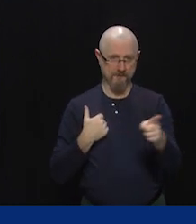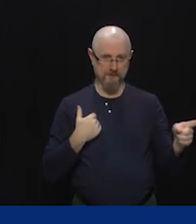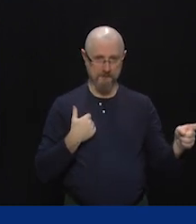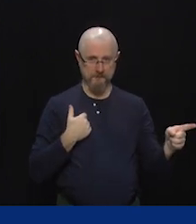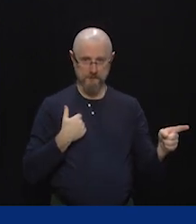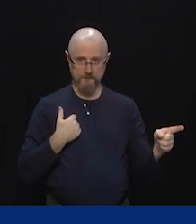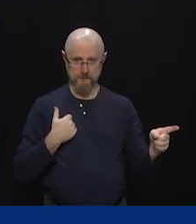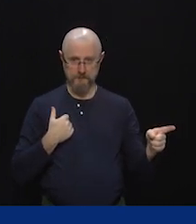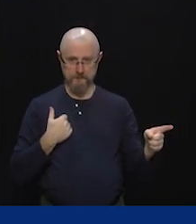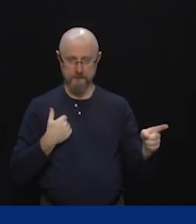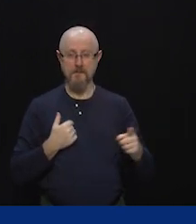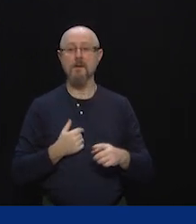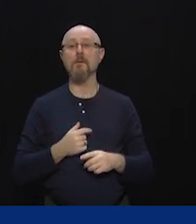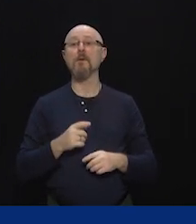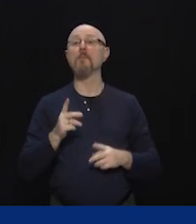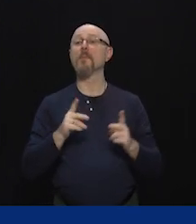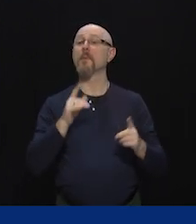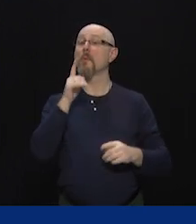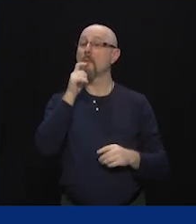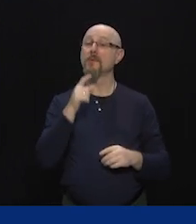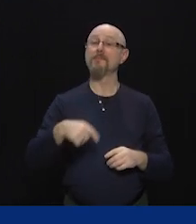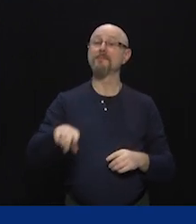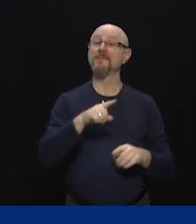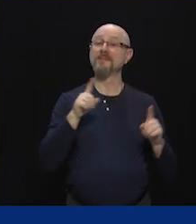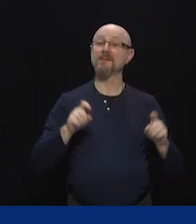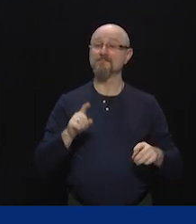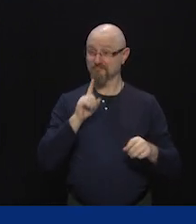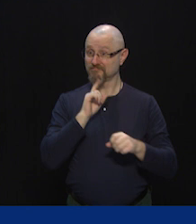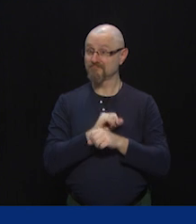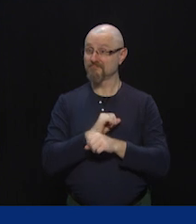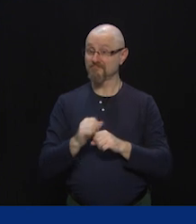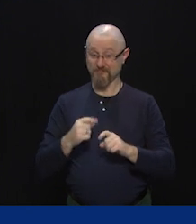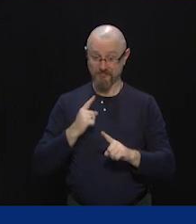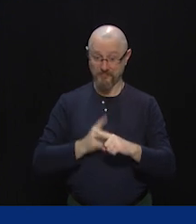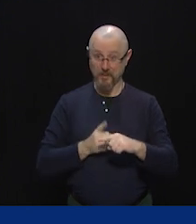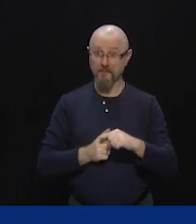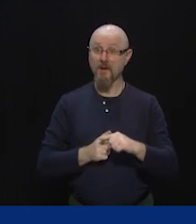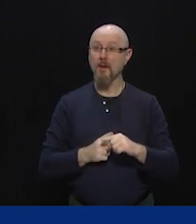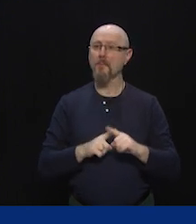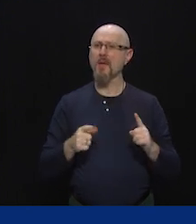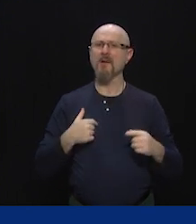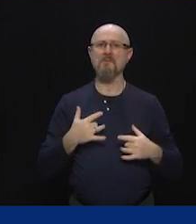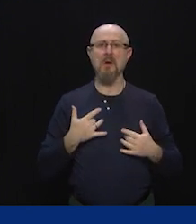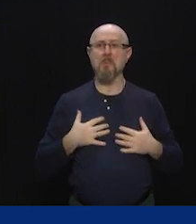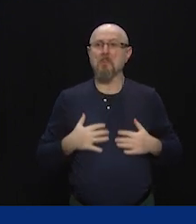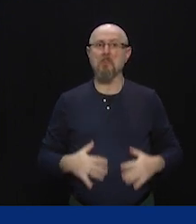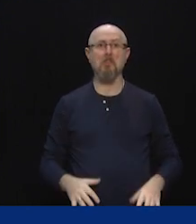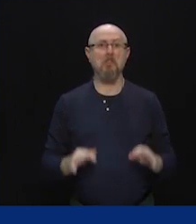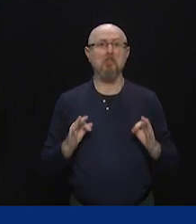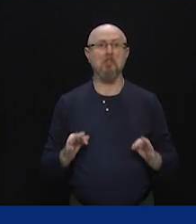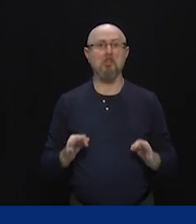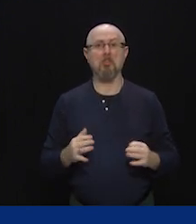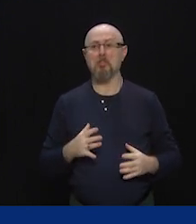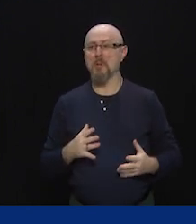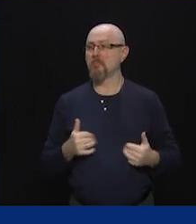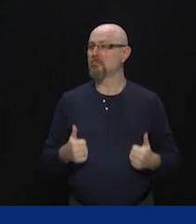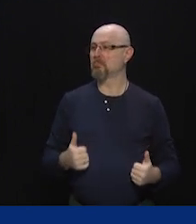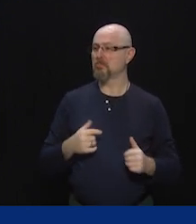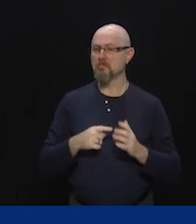are people who test positive or who have very minor symptoms, whose symptoms are